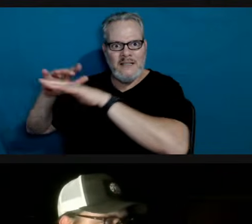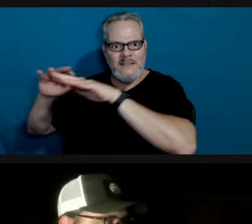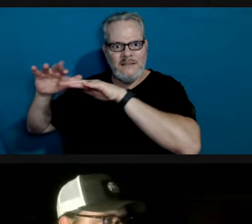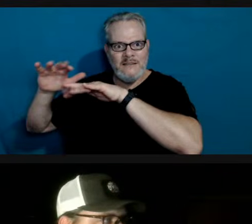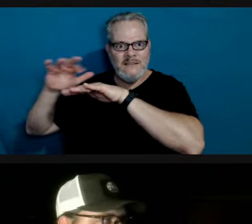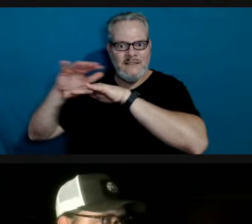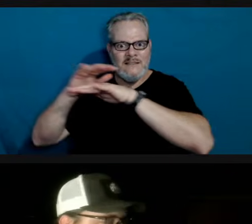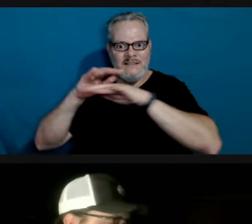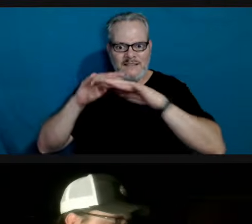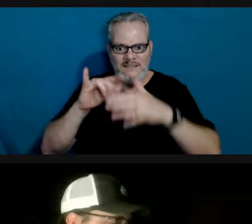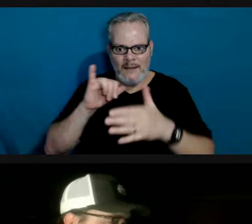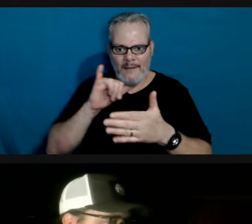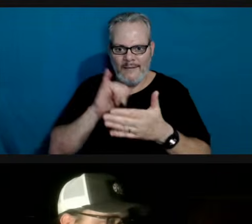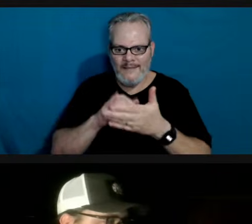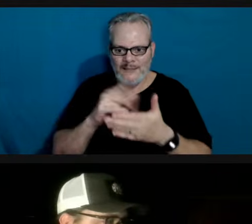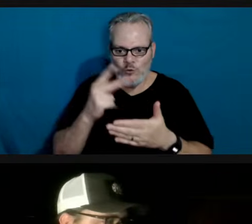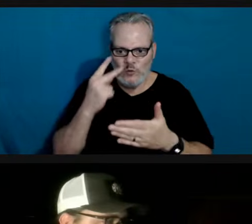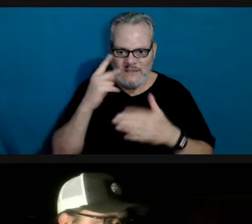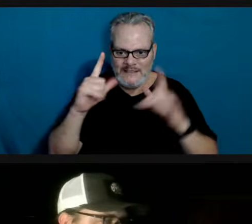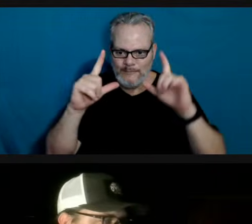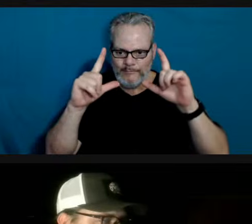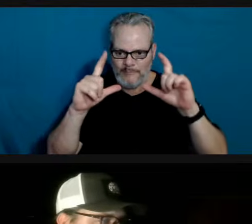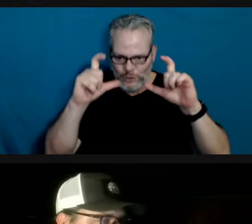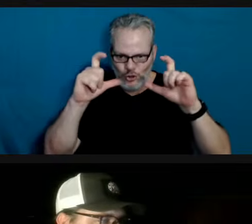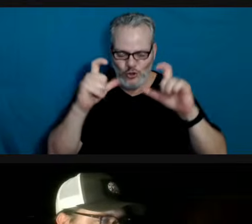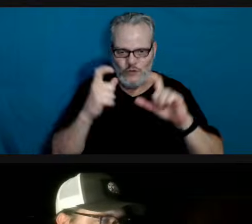able to see the stars again.